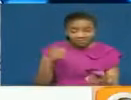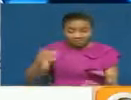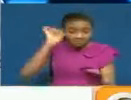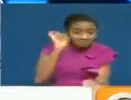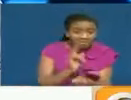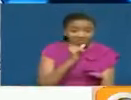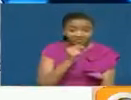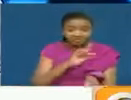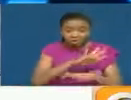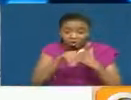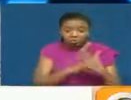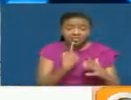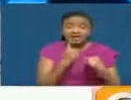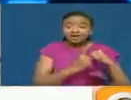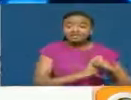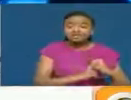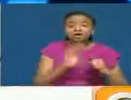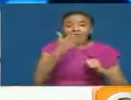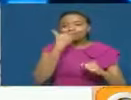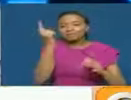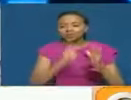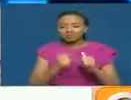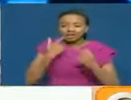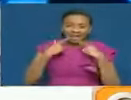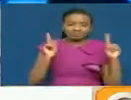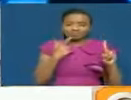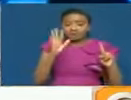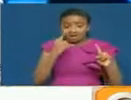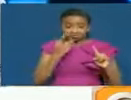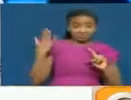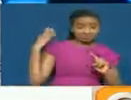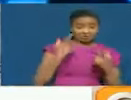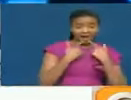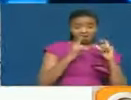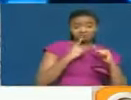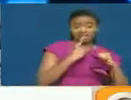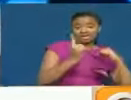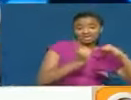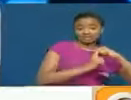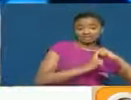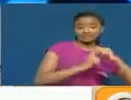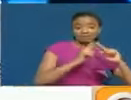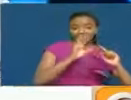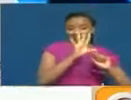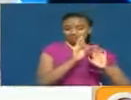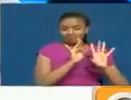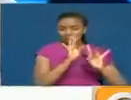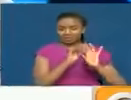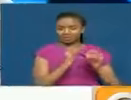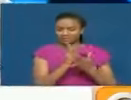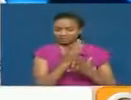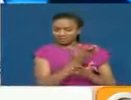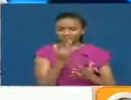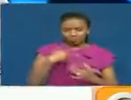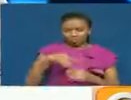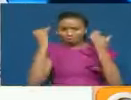rather the EACC were telling us that out of the 106, they already took X number of them to court